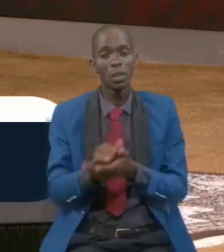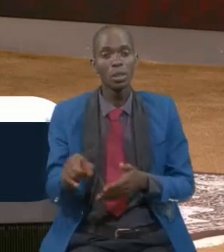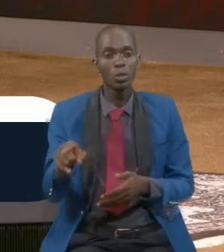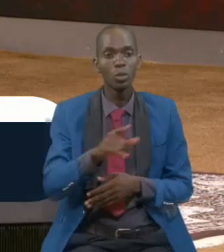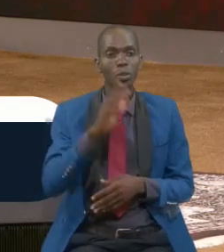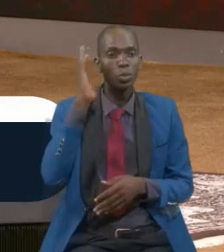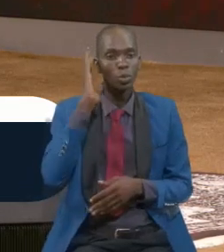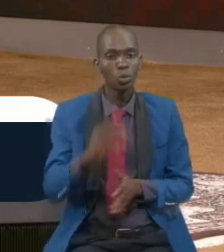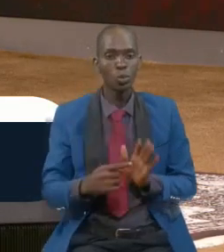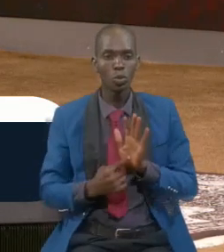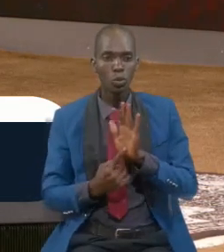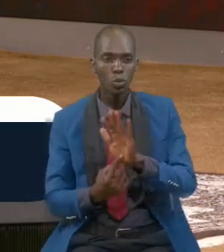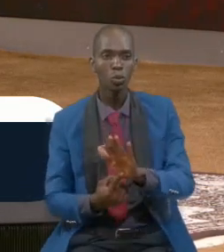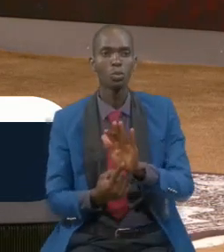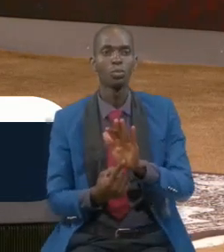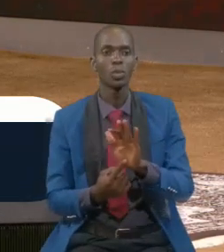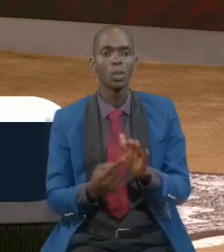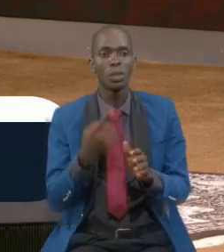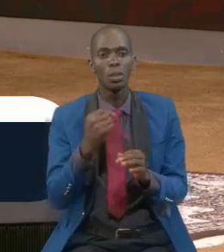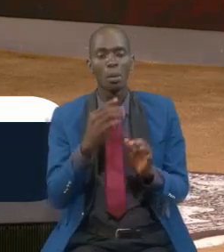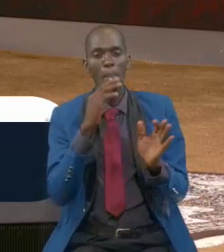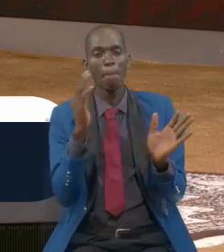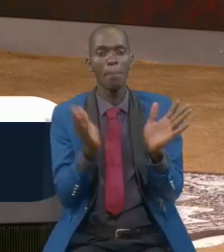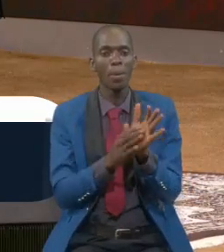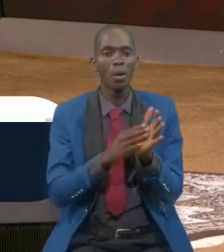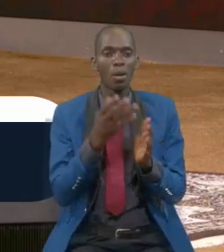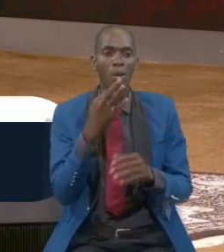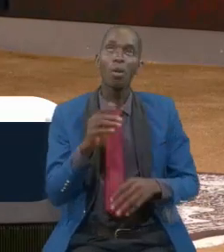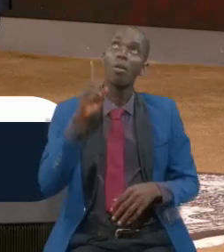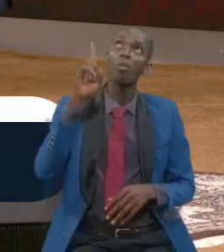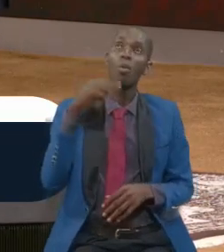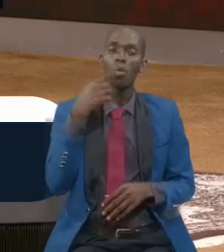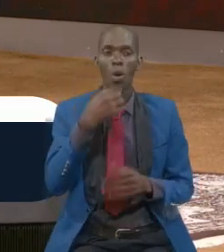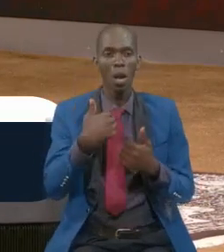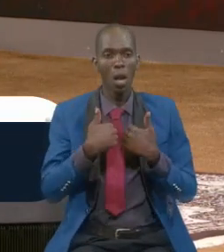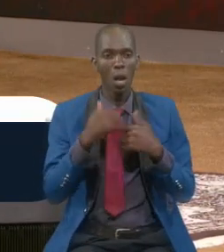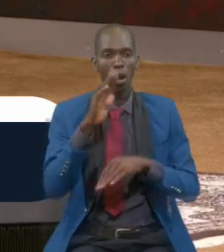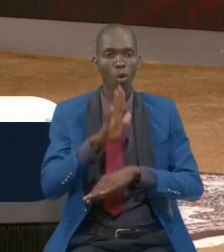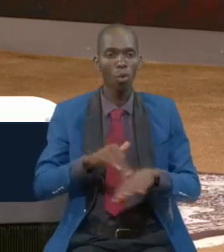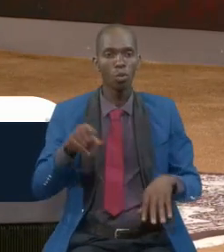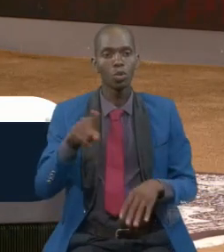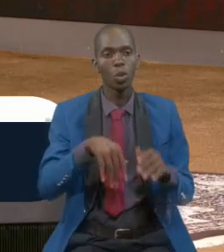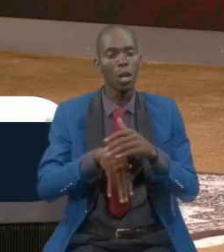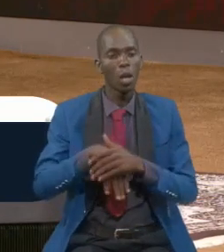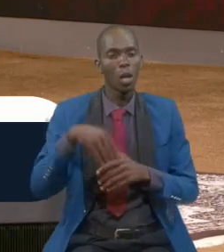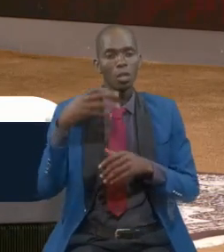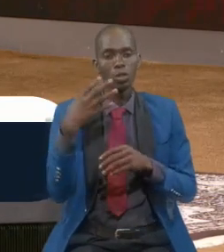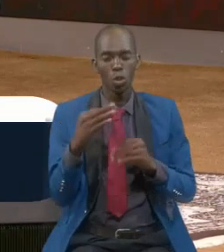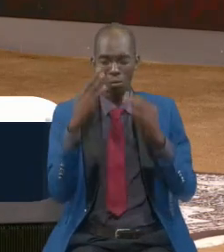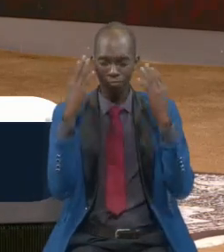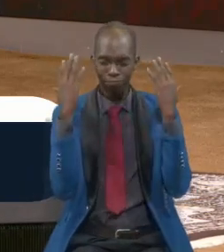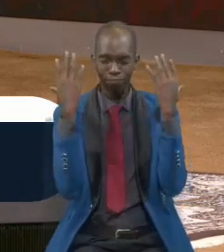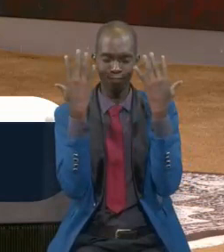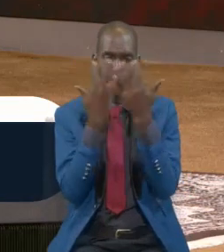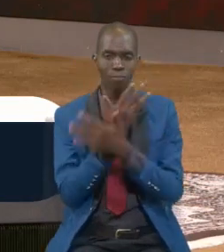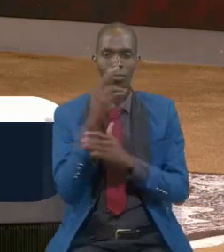should show forth the Praises of him who was called you out